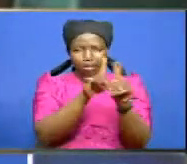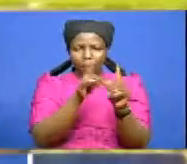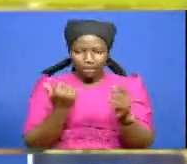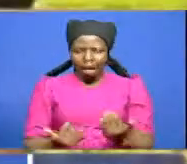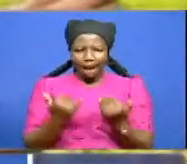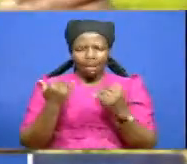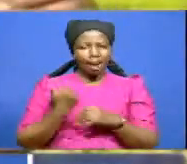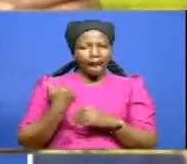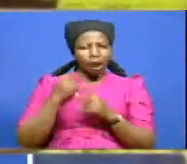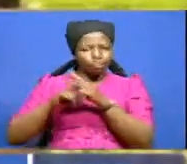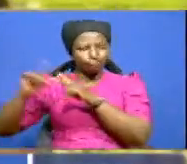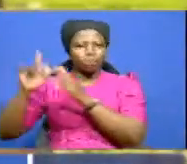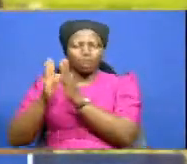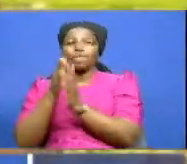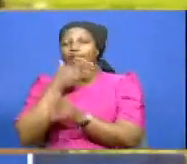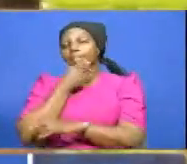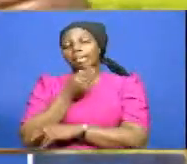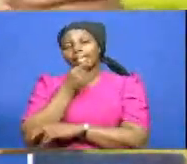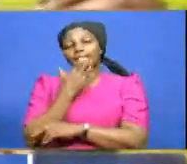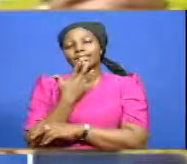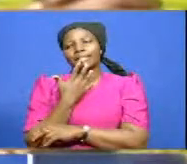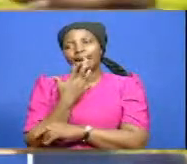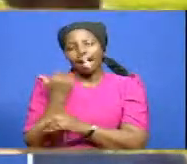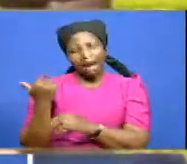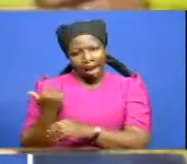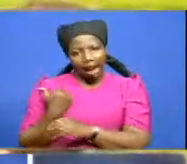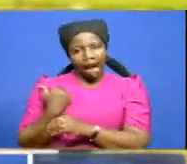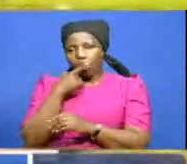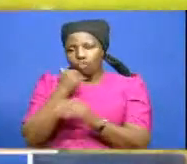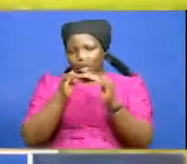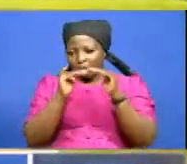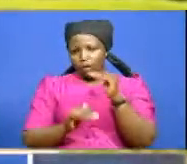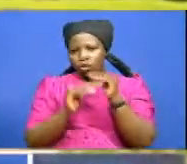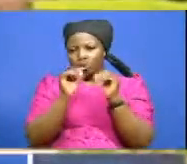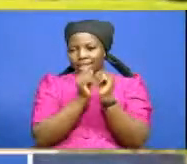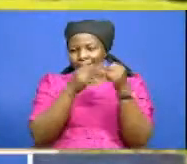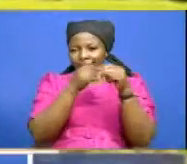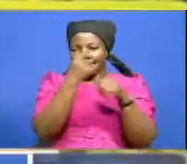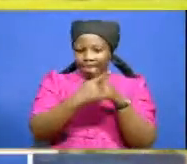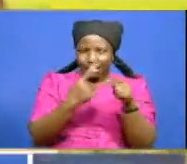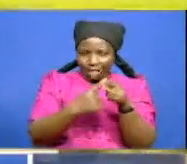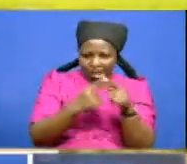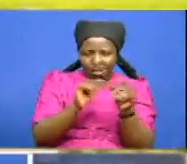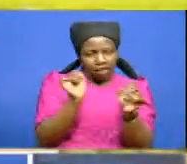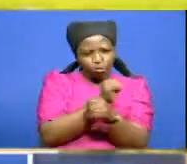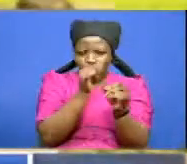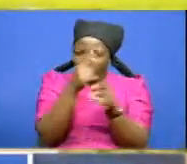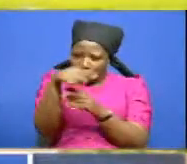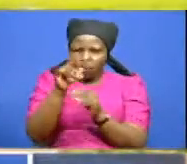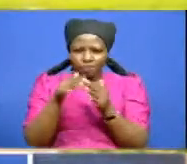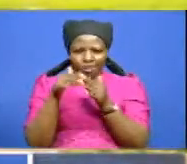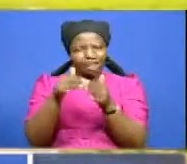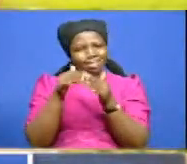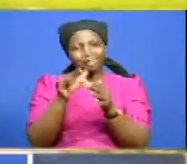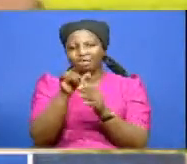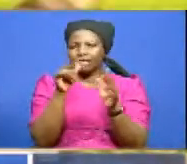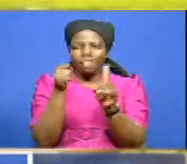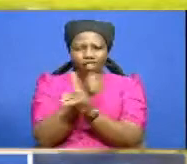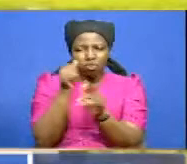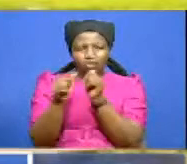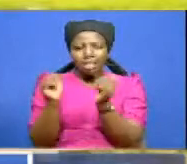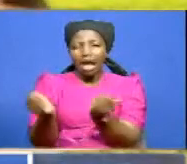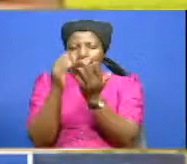men. An adolescent who is below 18 years cannot give consent for sex. So those are violations that are happening. Some